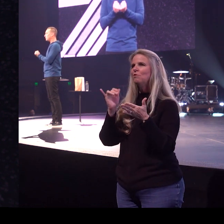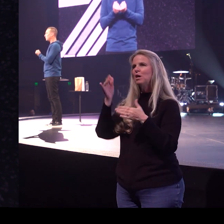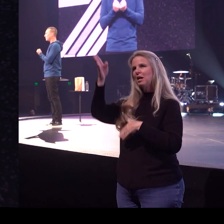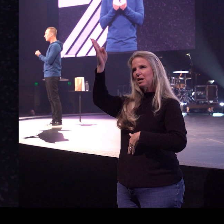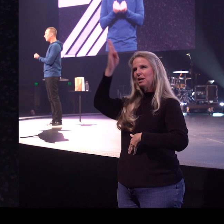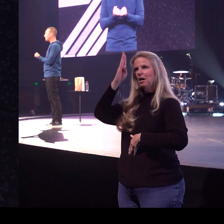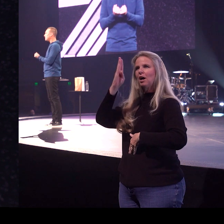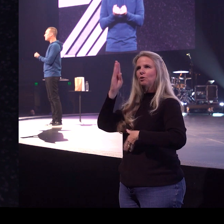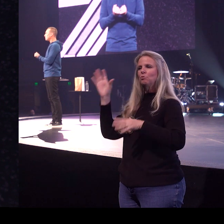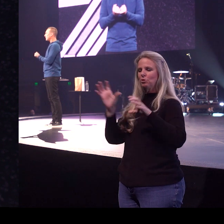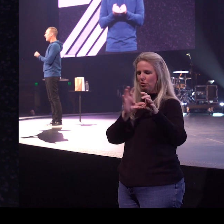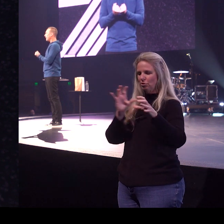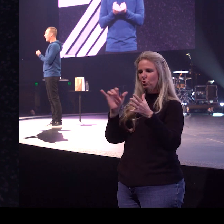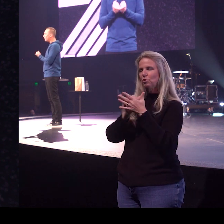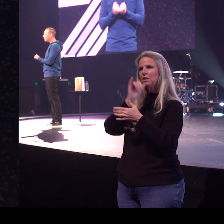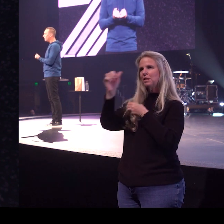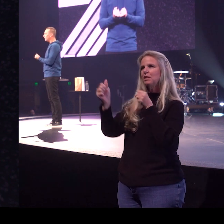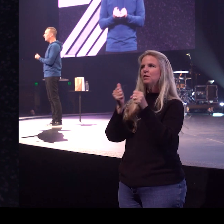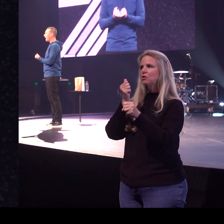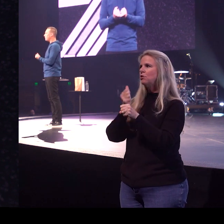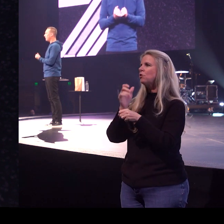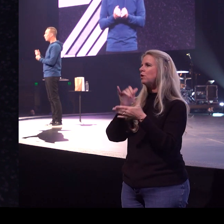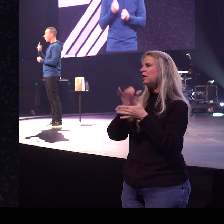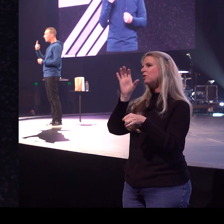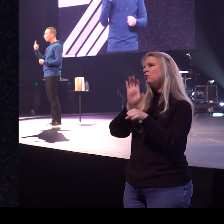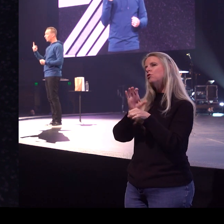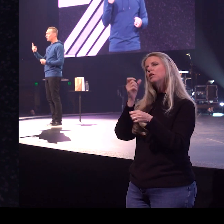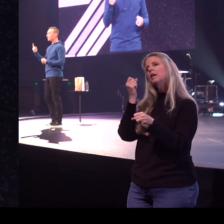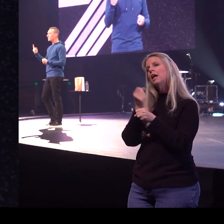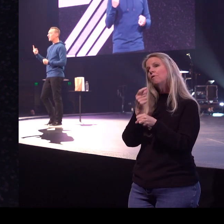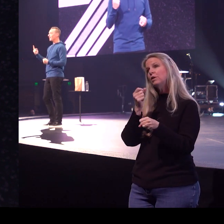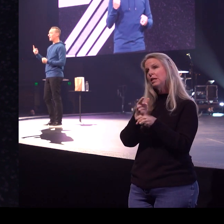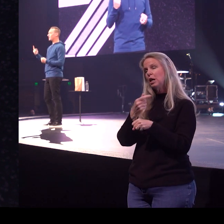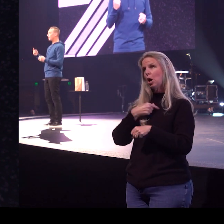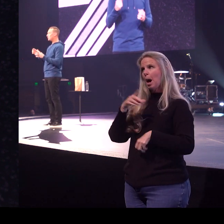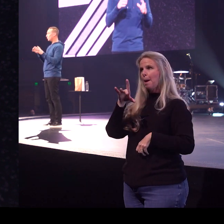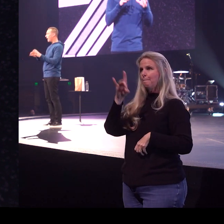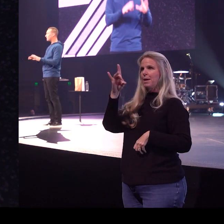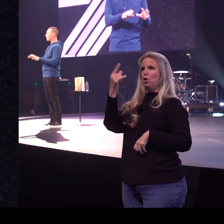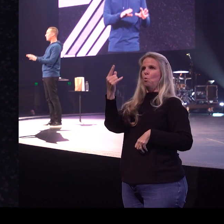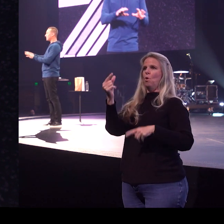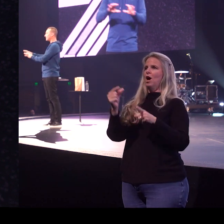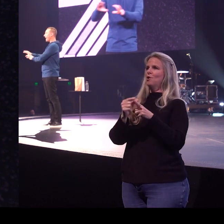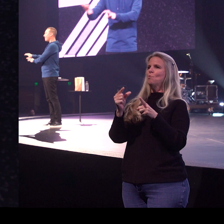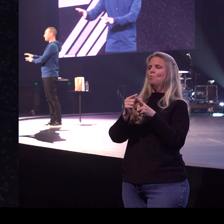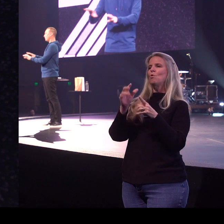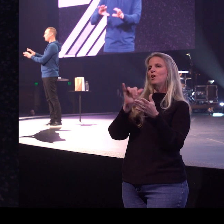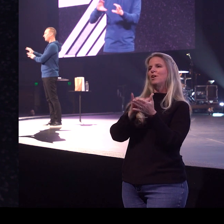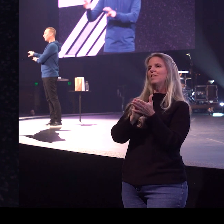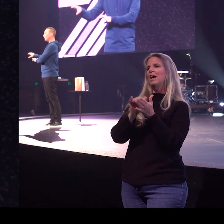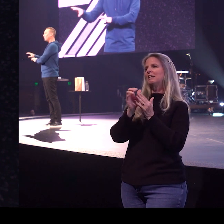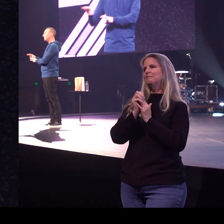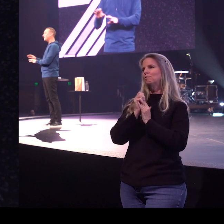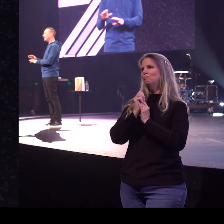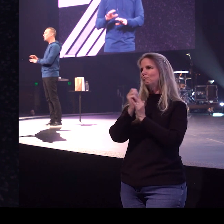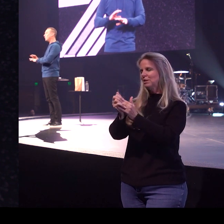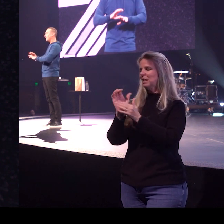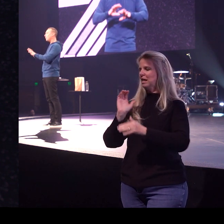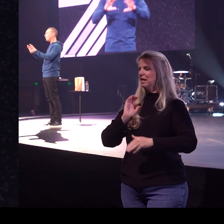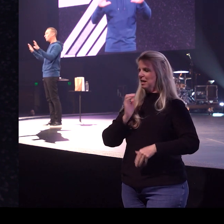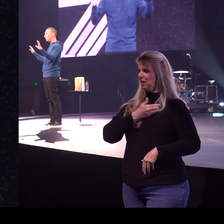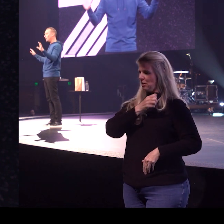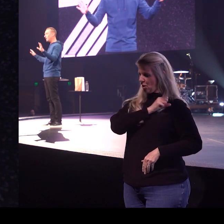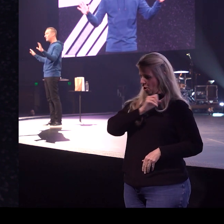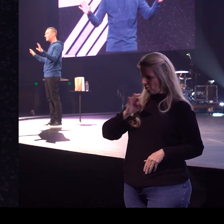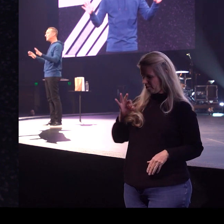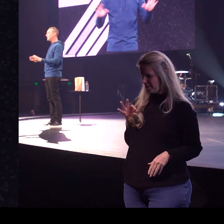in 2023. And every year I pick one word that's gonna direct our staff for the year. And I wanna tell you what